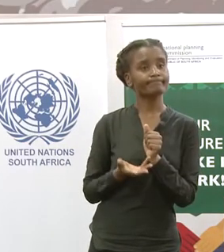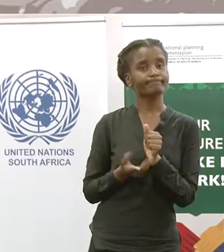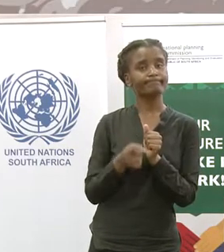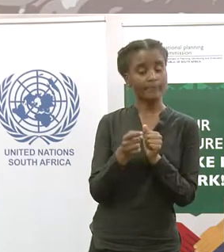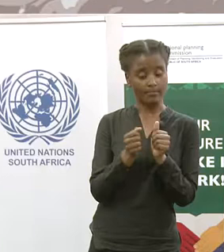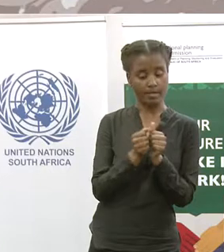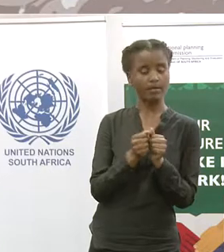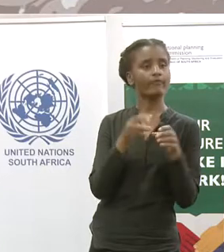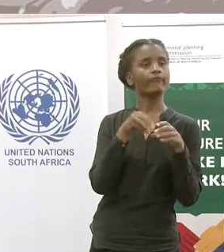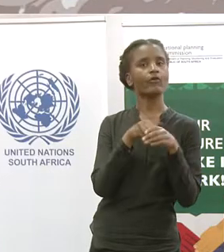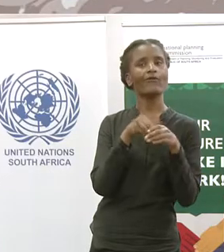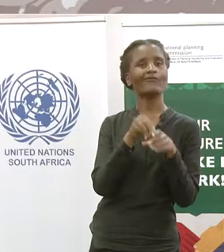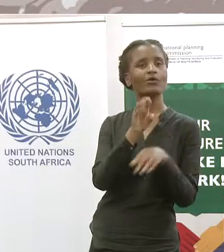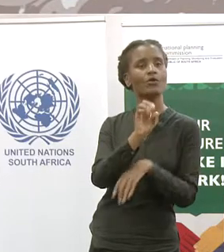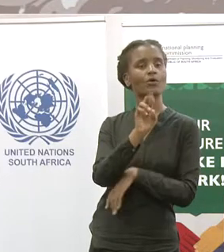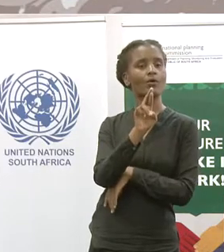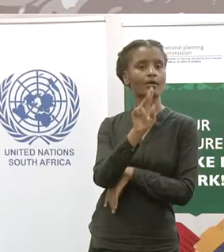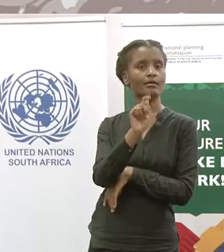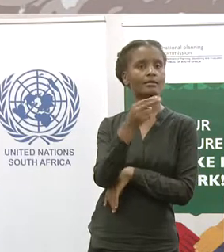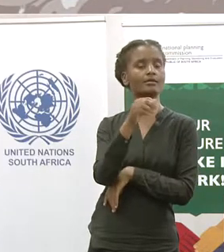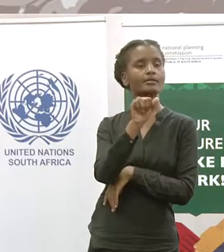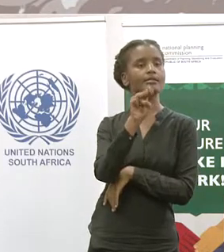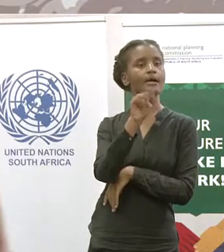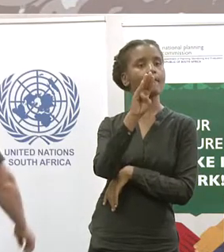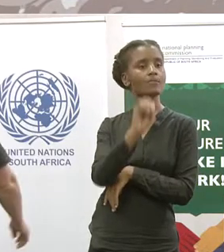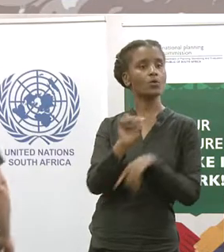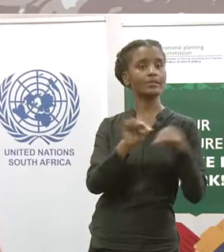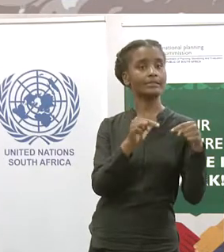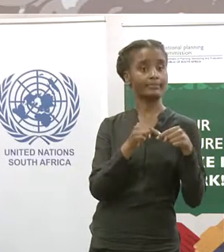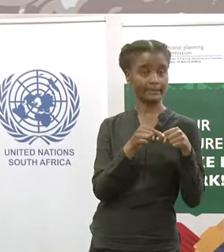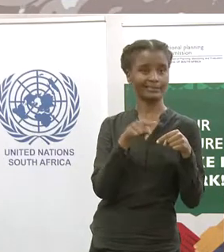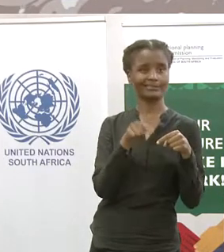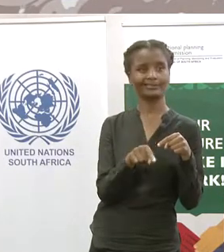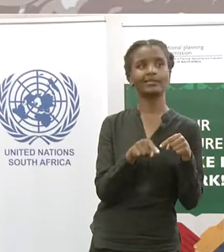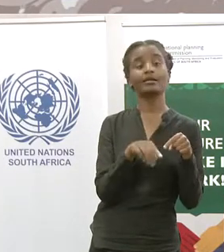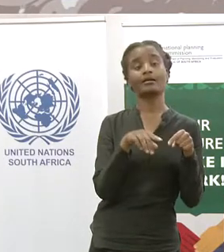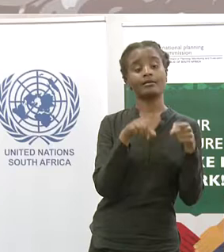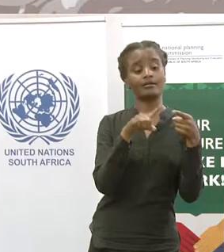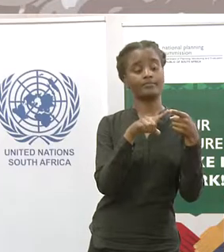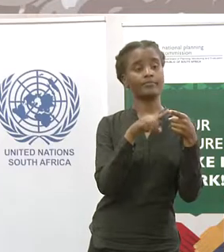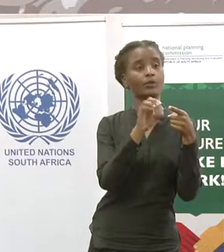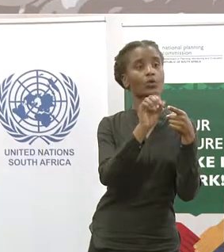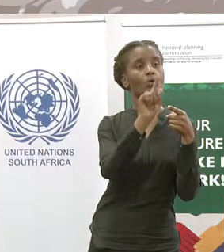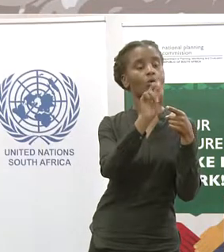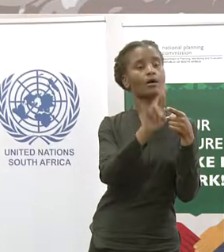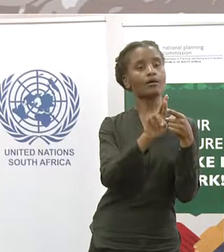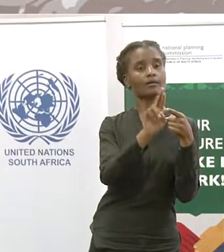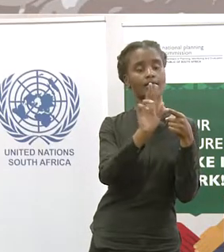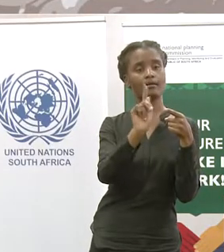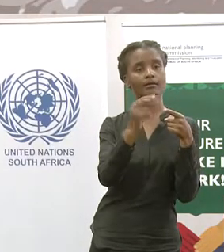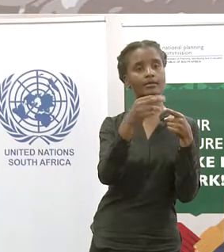involved in the OR Tambo debate series and are bringing us this particular debate, namely the OR Tambo,